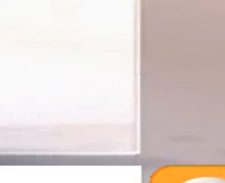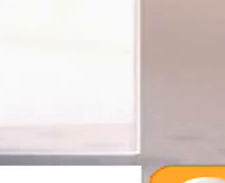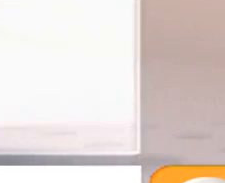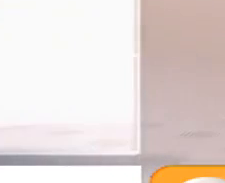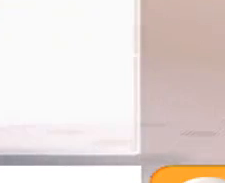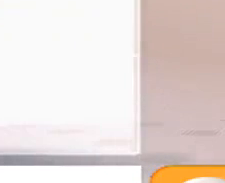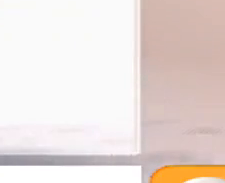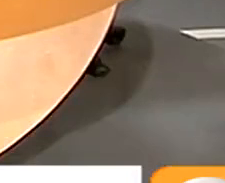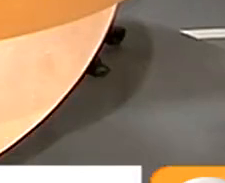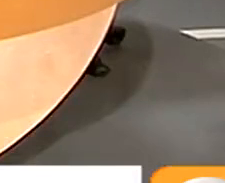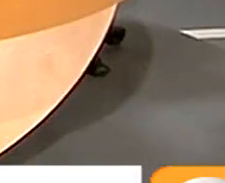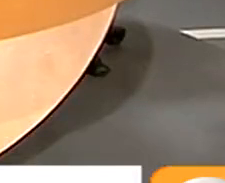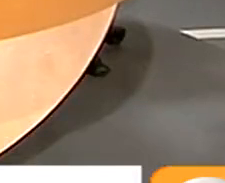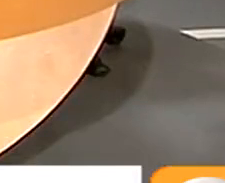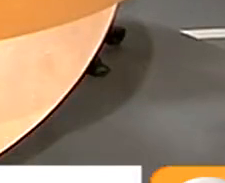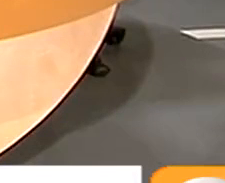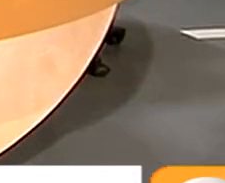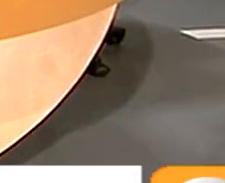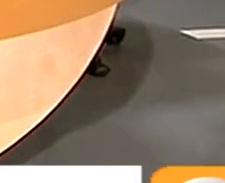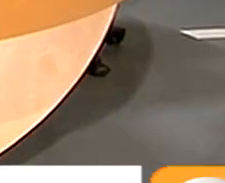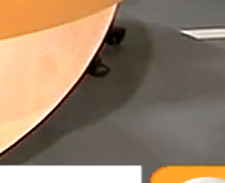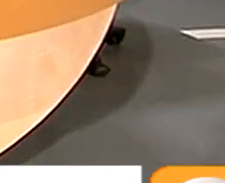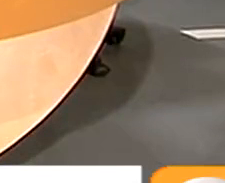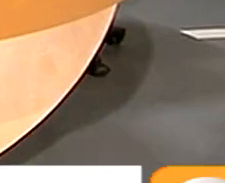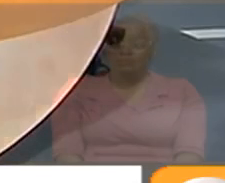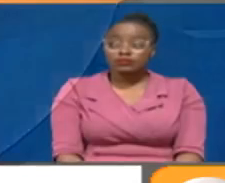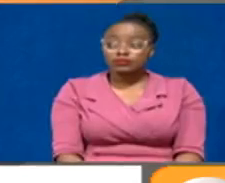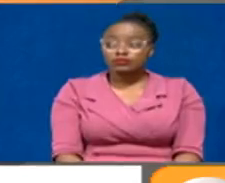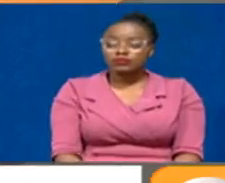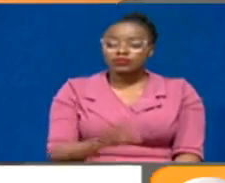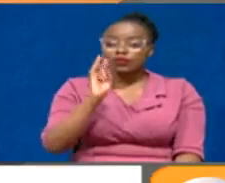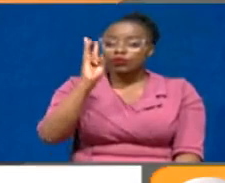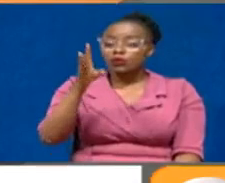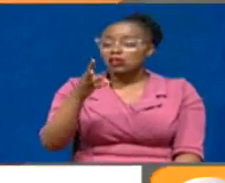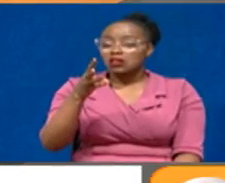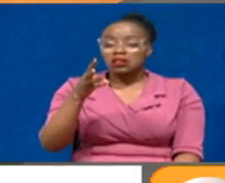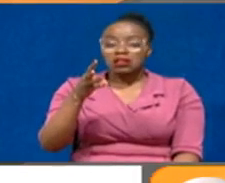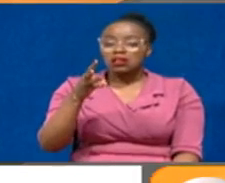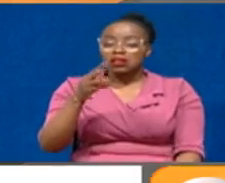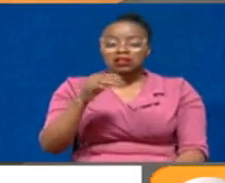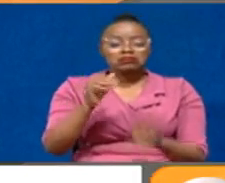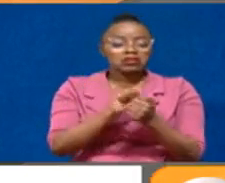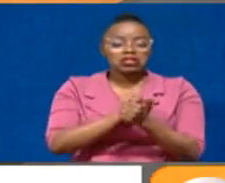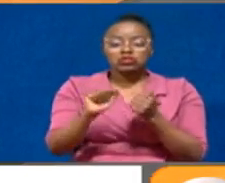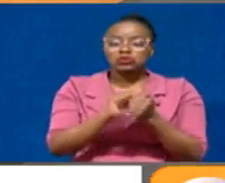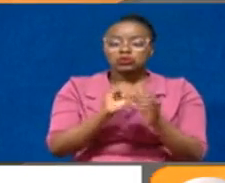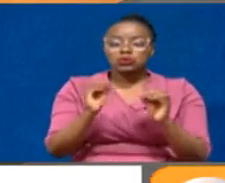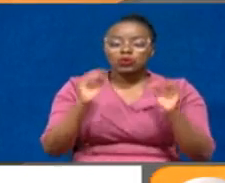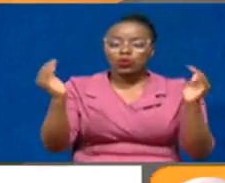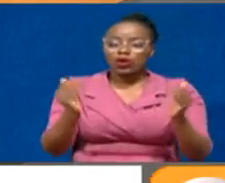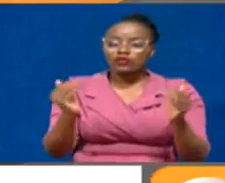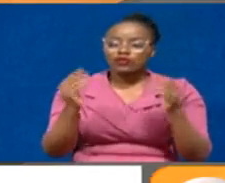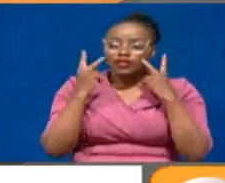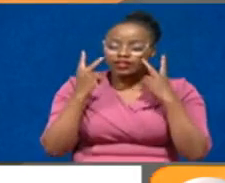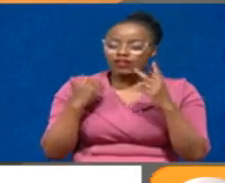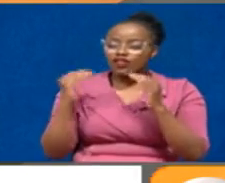companies? It for me, solar supplement, it will not kill. It will not kill. We encourage, even if you see